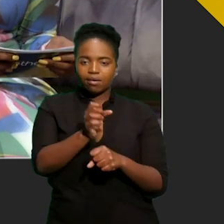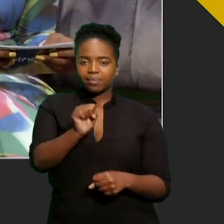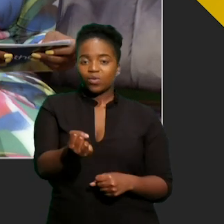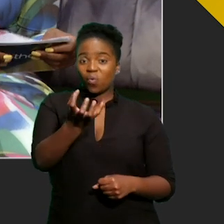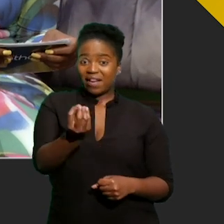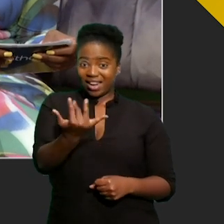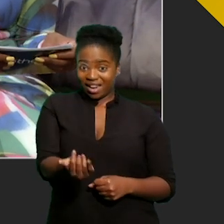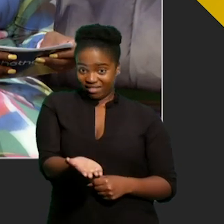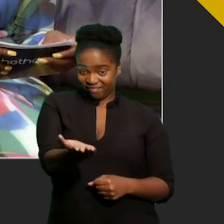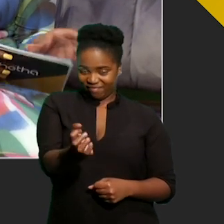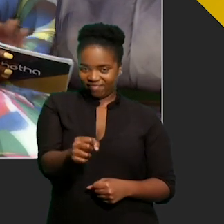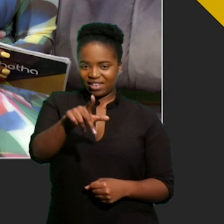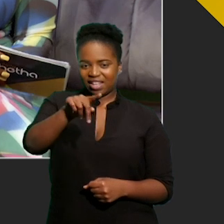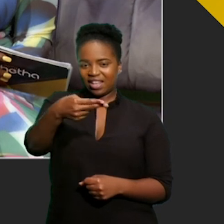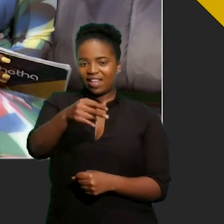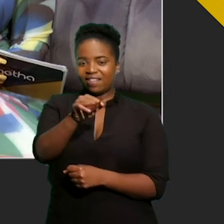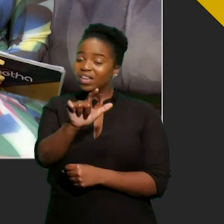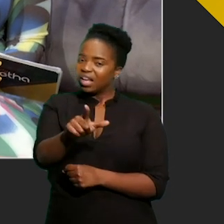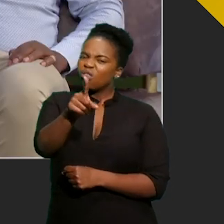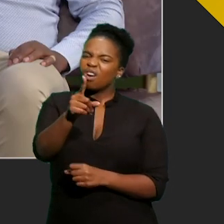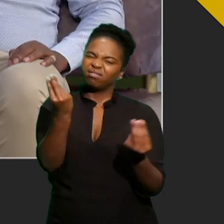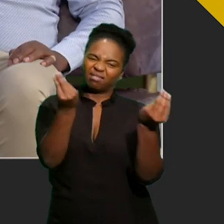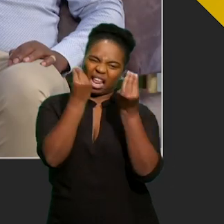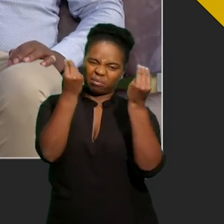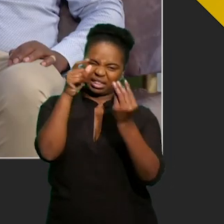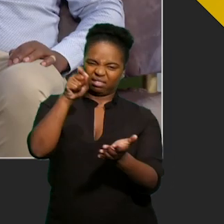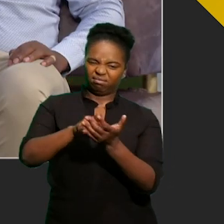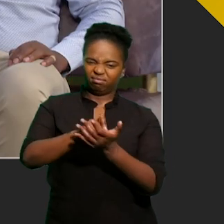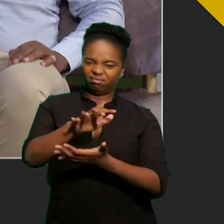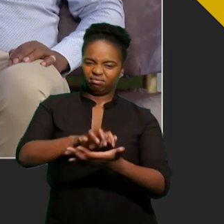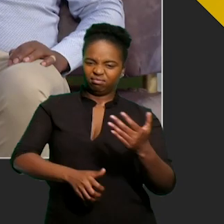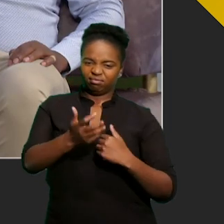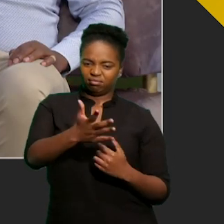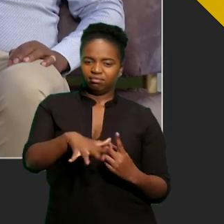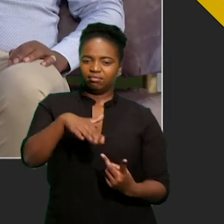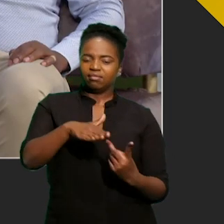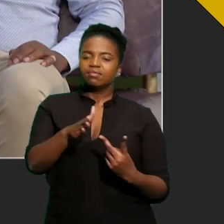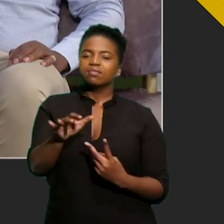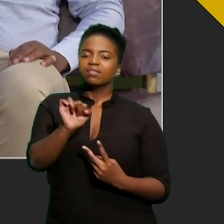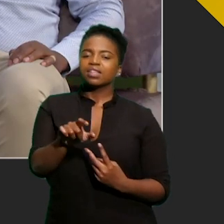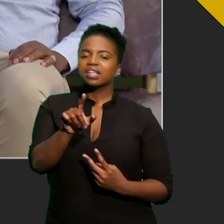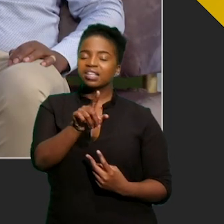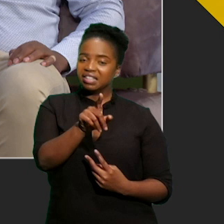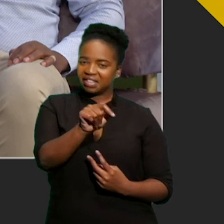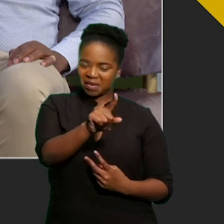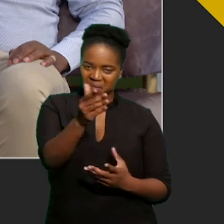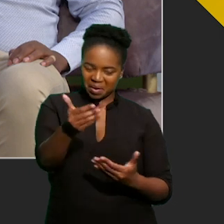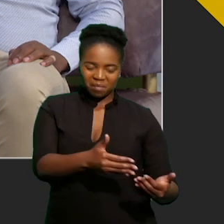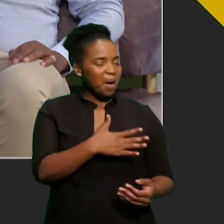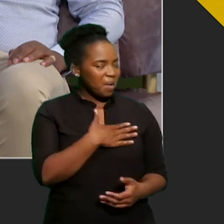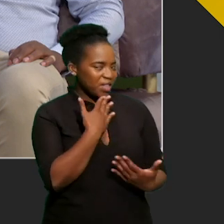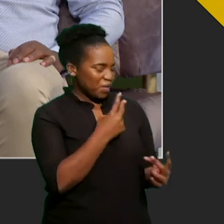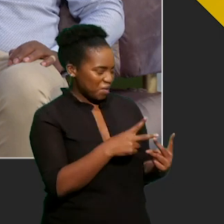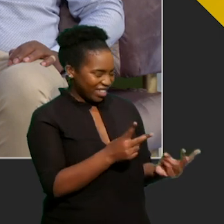are joined on the couch by Phil Mpela, who is an entertainment commentator and also a television host. Welcome to our show. Thank you for having